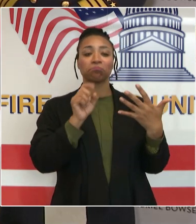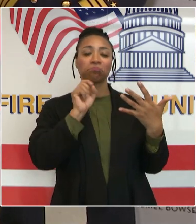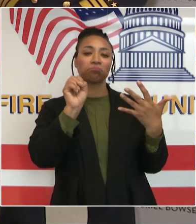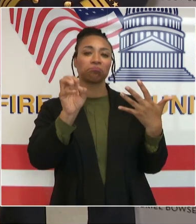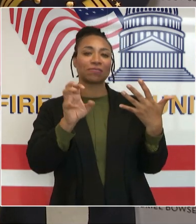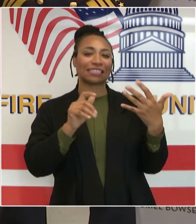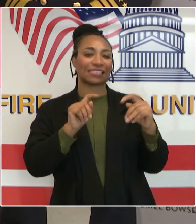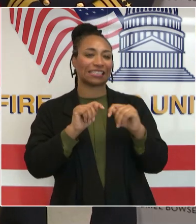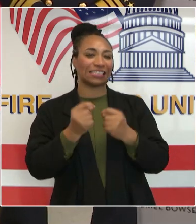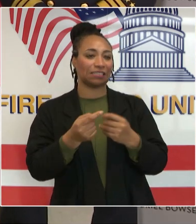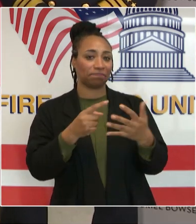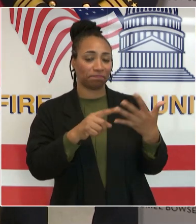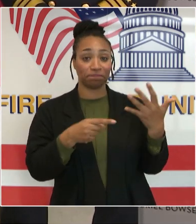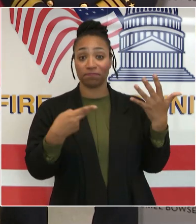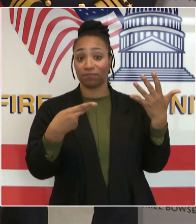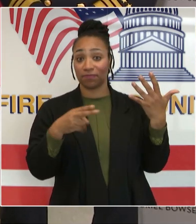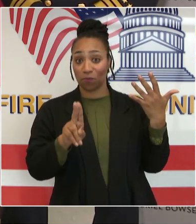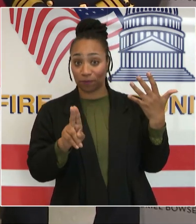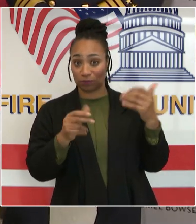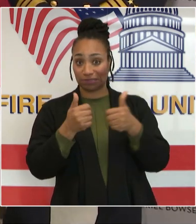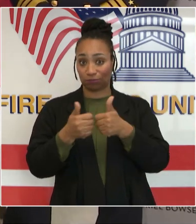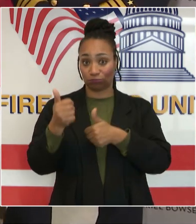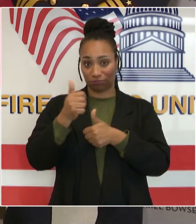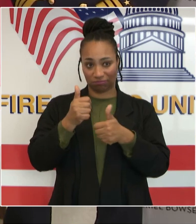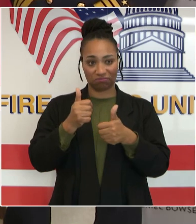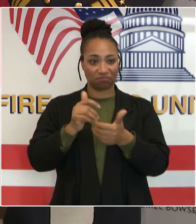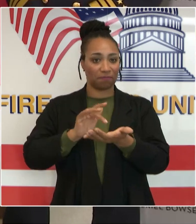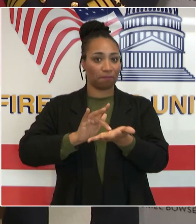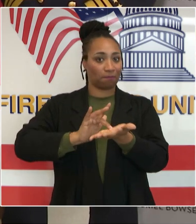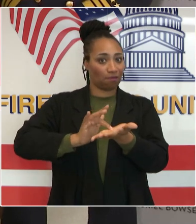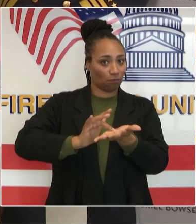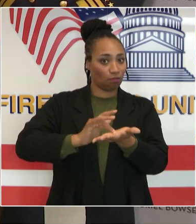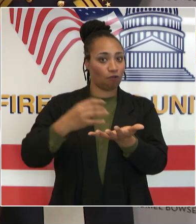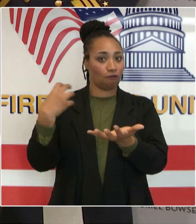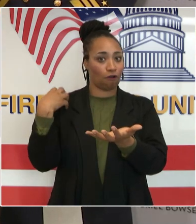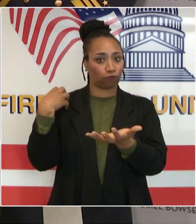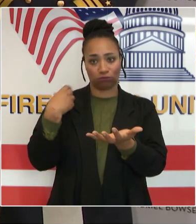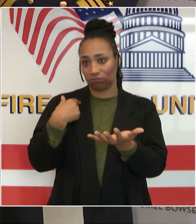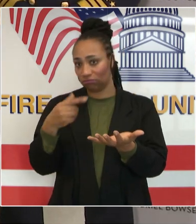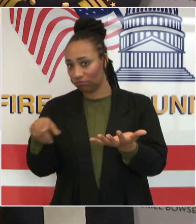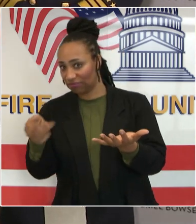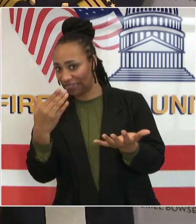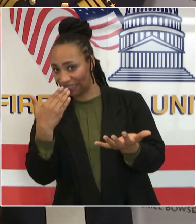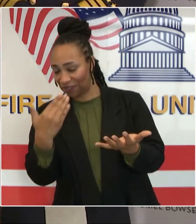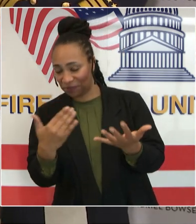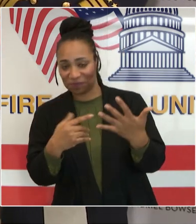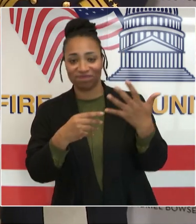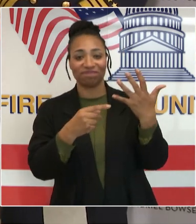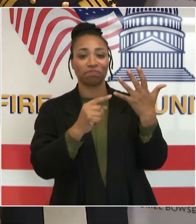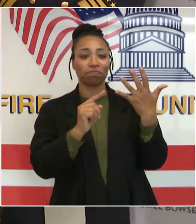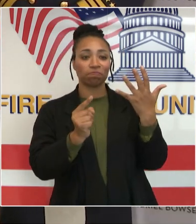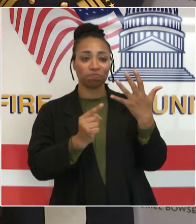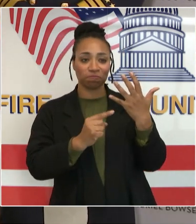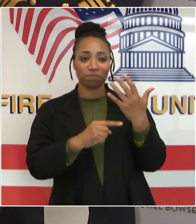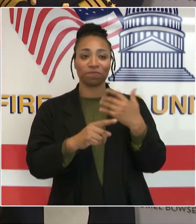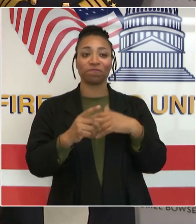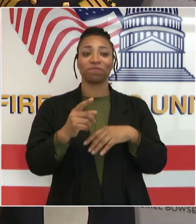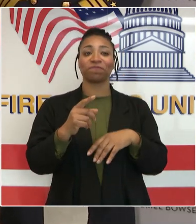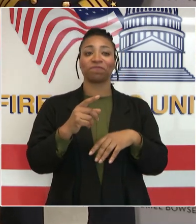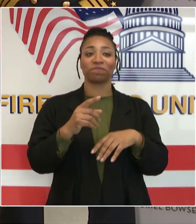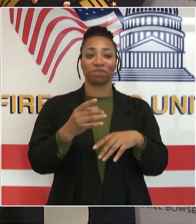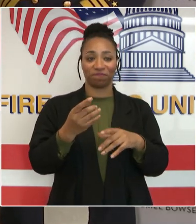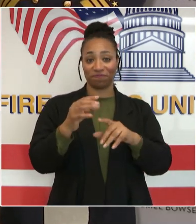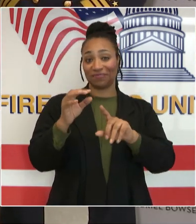Howard University, the Chief Medical Officer. Thank you, Dr. Linton. And Dr. Wittberg, DC Fire and EMS, our Chief Medical